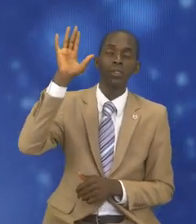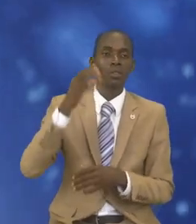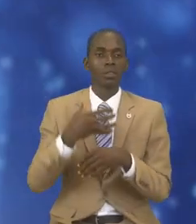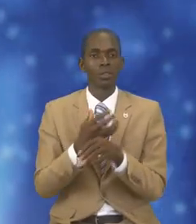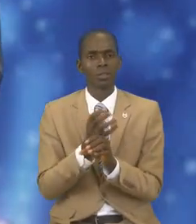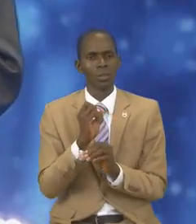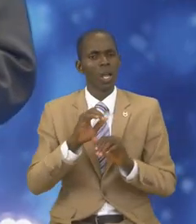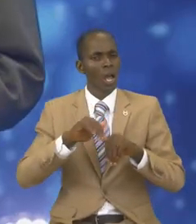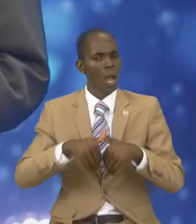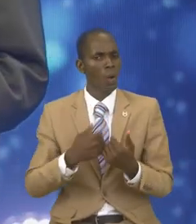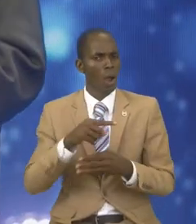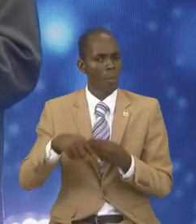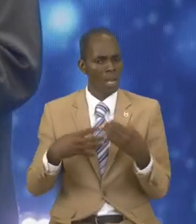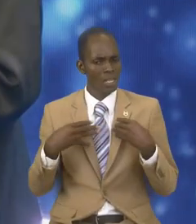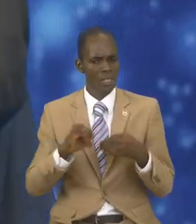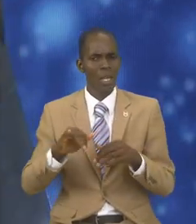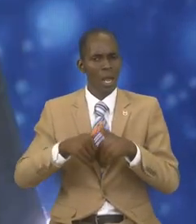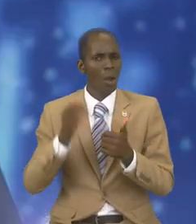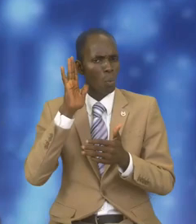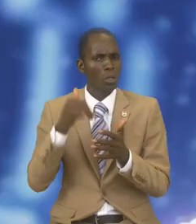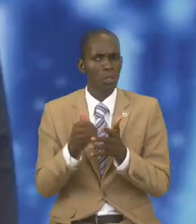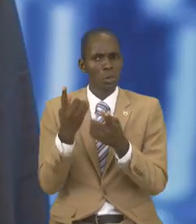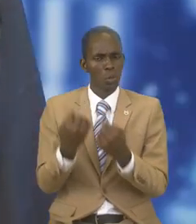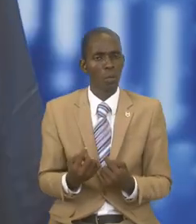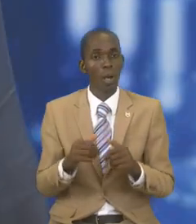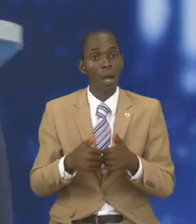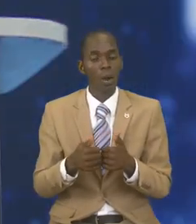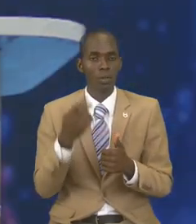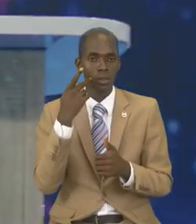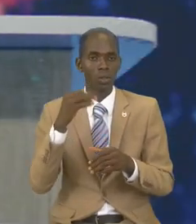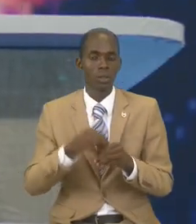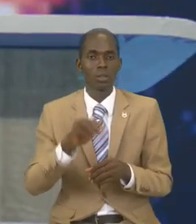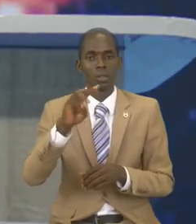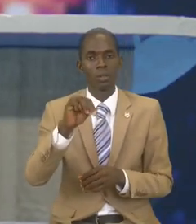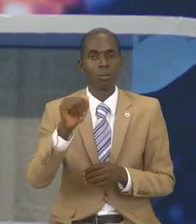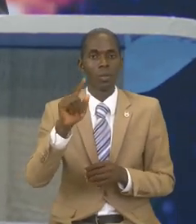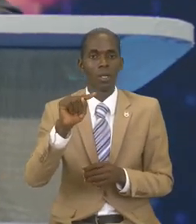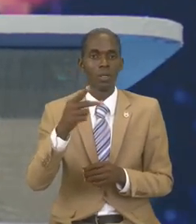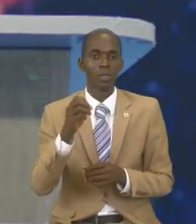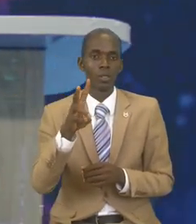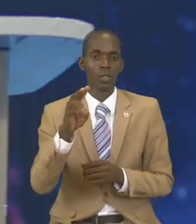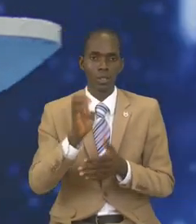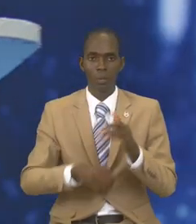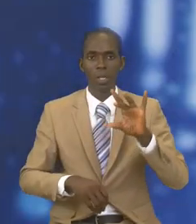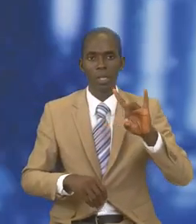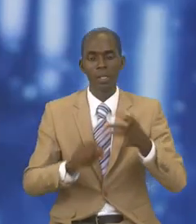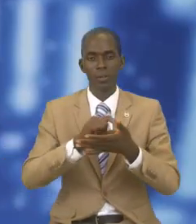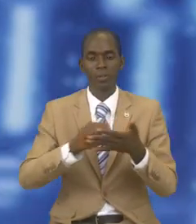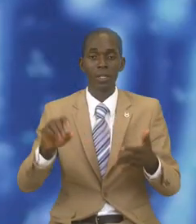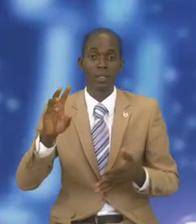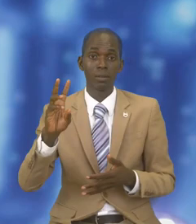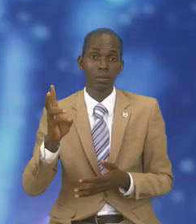about healing? How does healing come? Matthew chapter 8, we're reading from verse 16. In Matthew chapter 8,